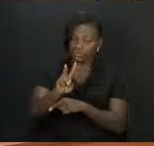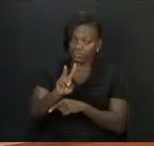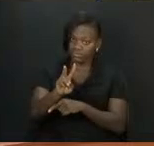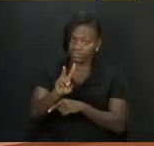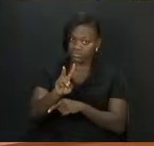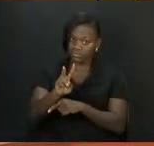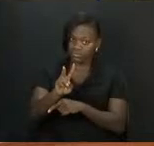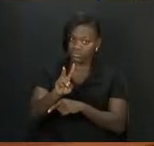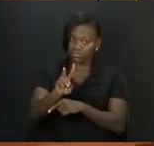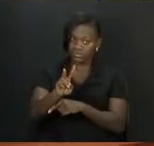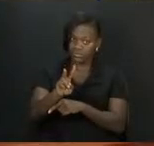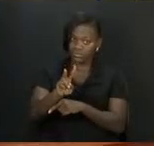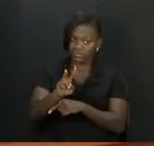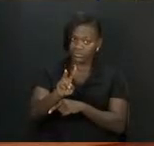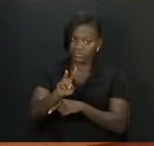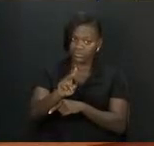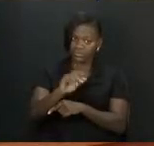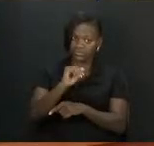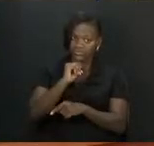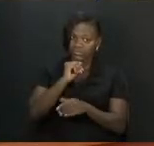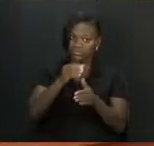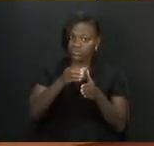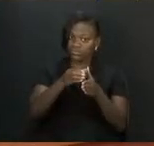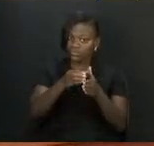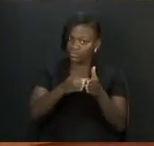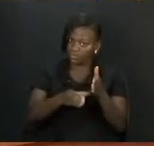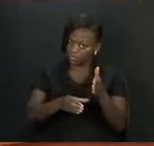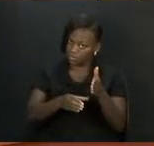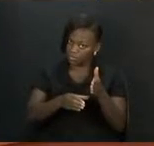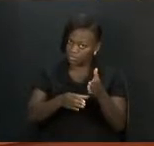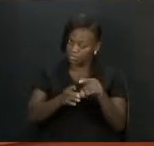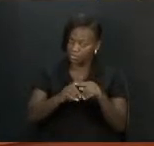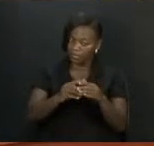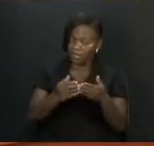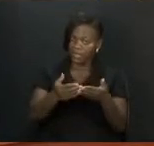You mean column 2? Not column, the very cover, the